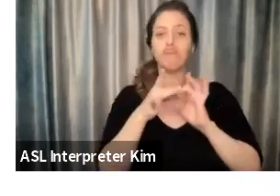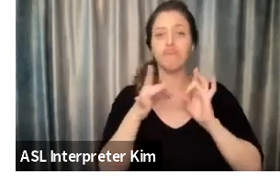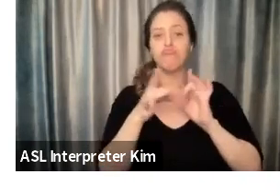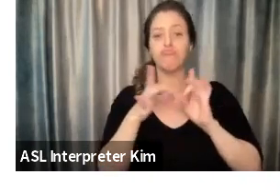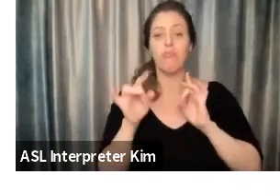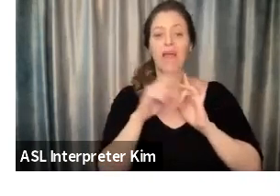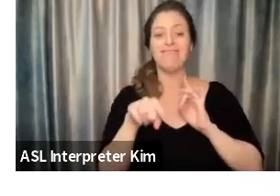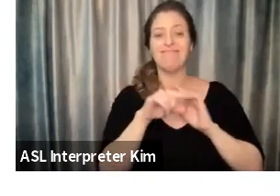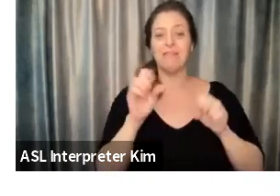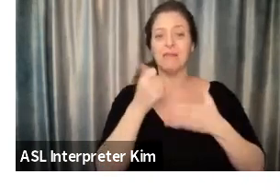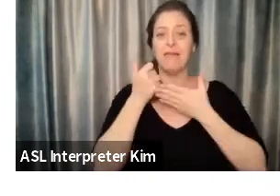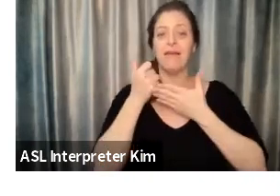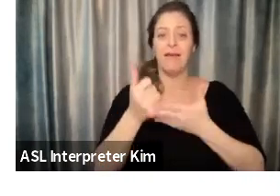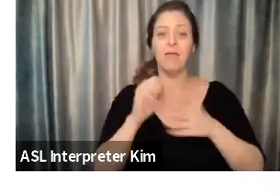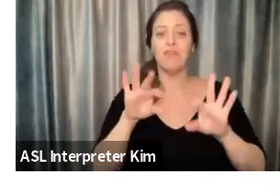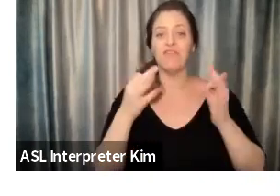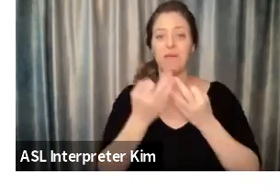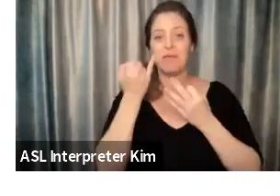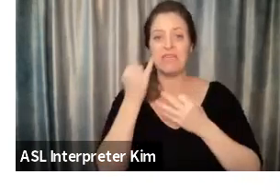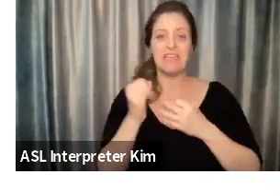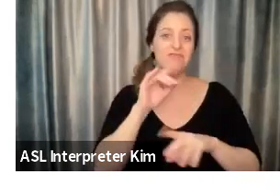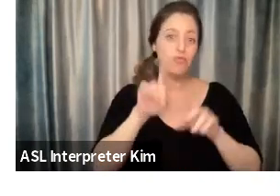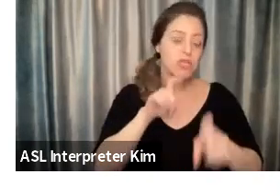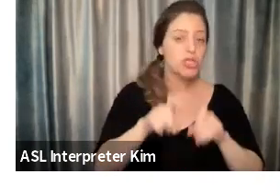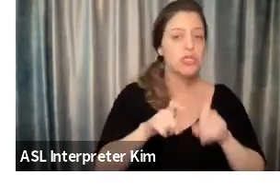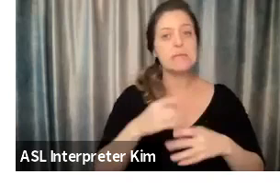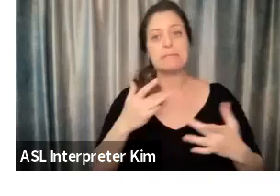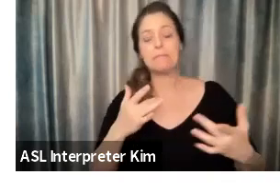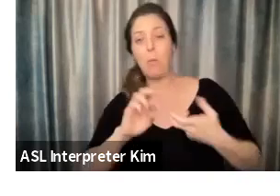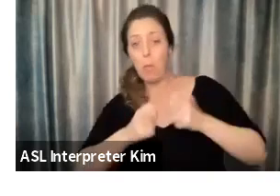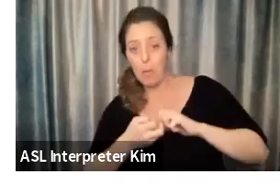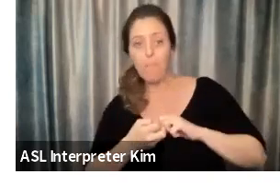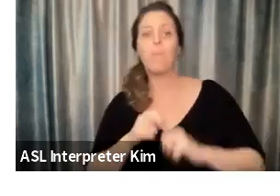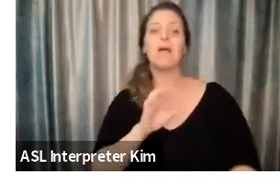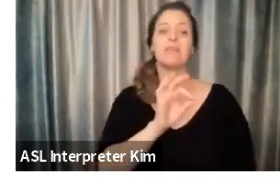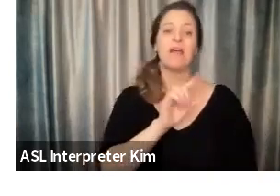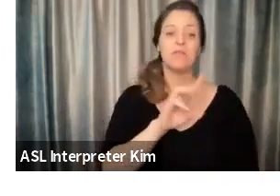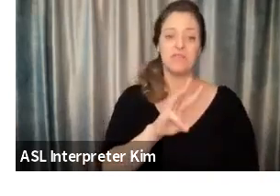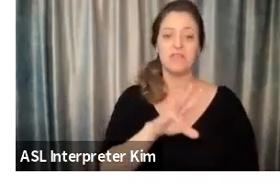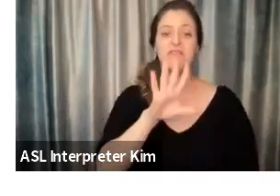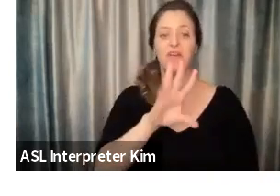assist families with any type of question that they may have, and that number is